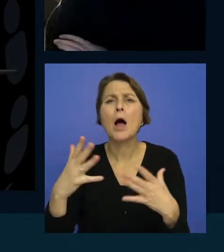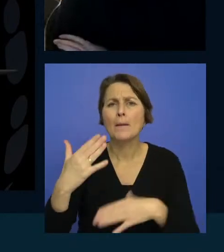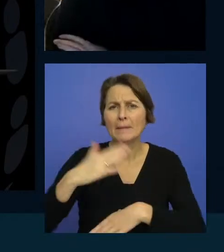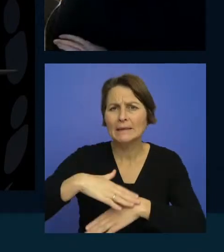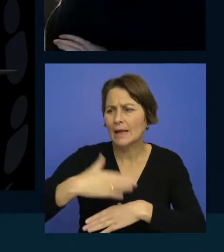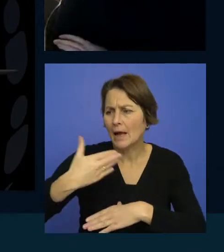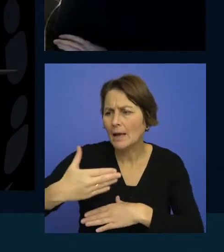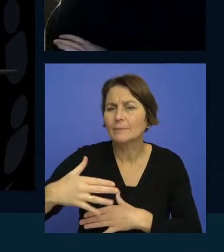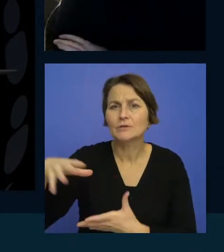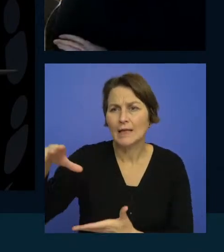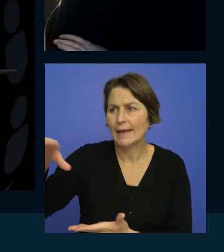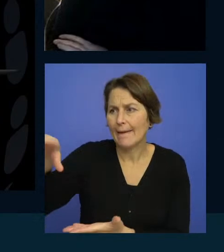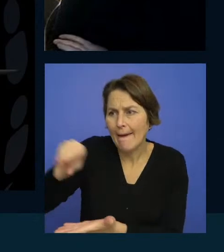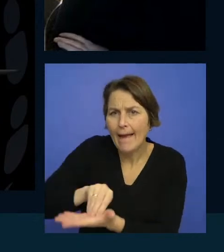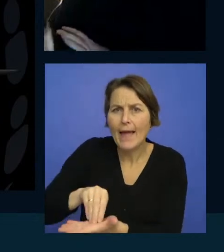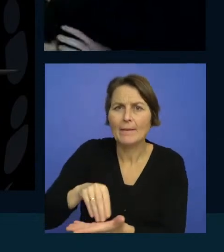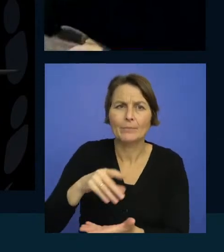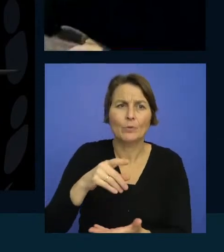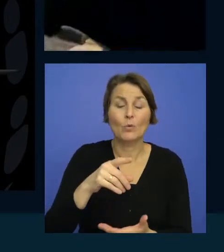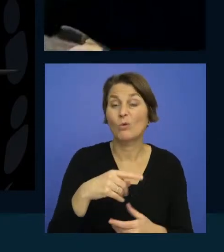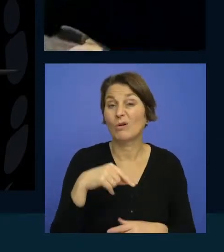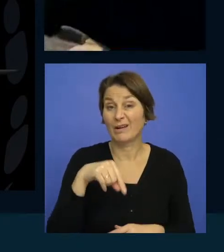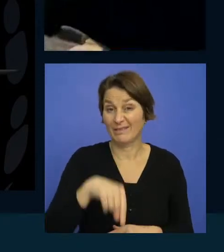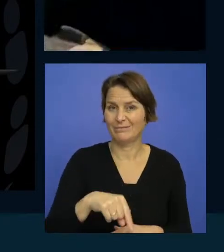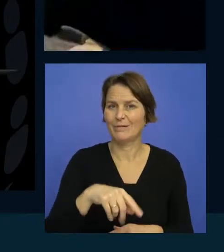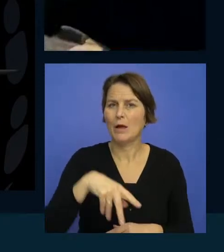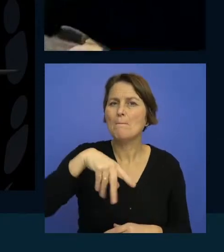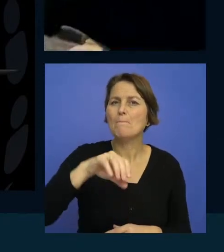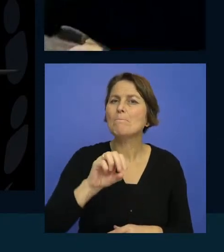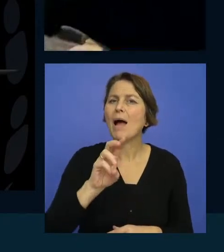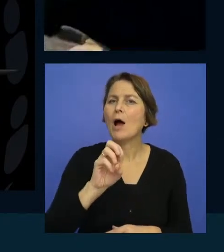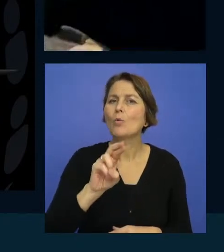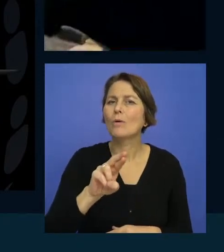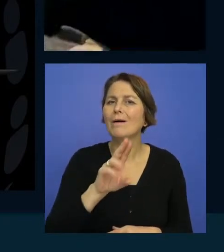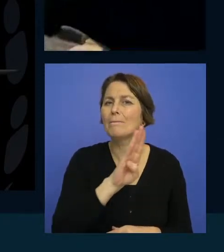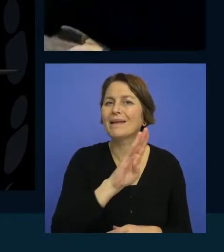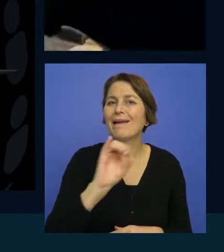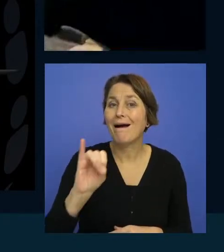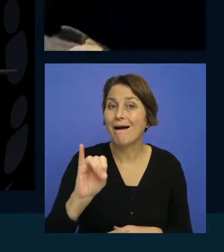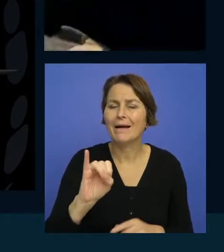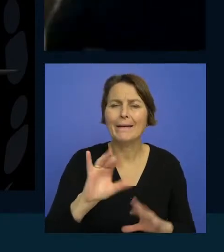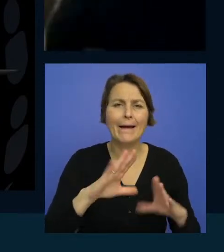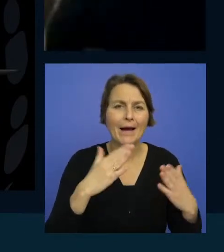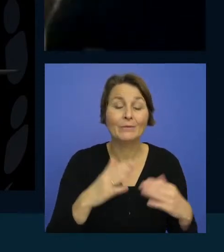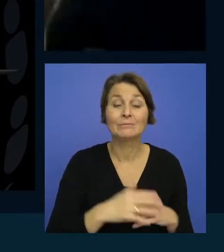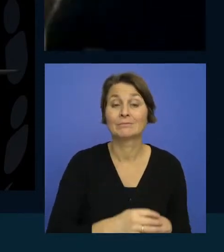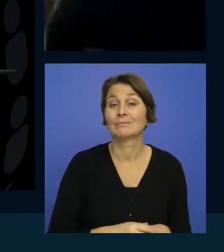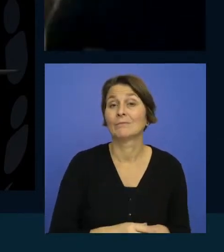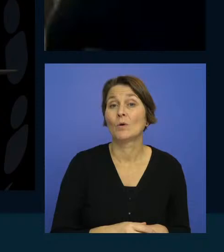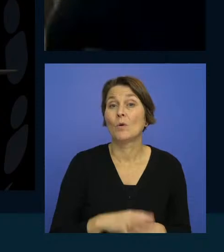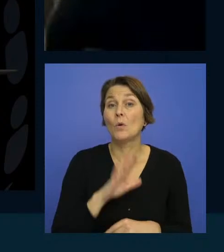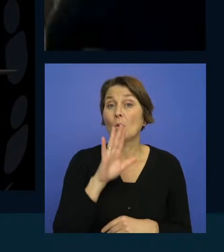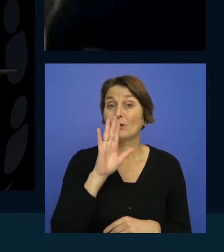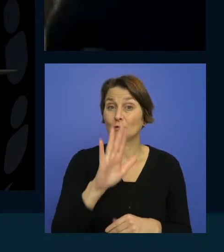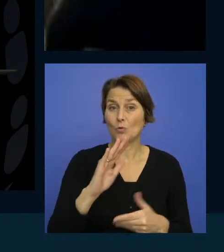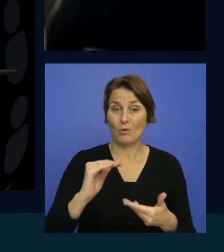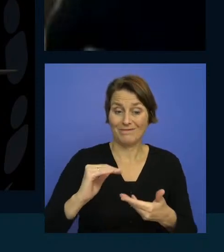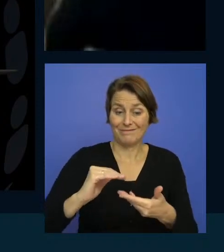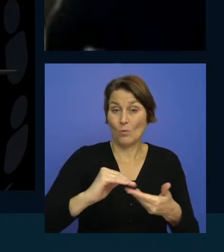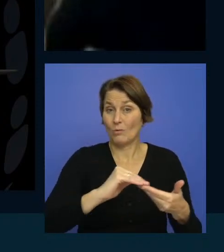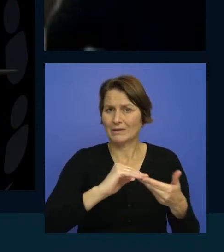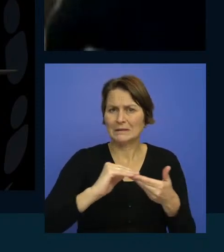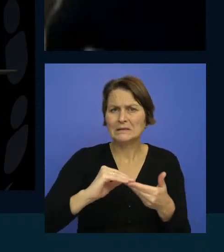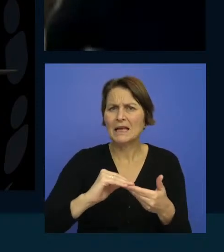the decisions in your company? Are they made top-down or in a more decentralized manner? And how